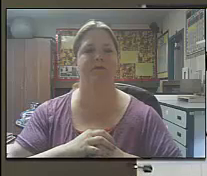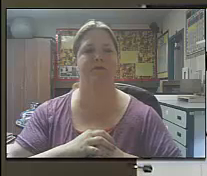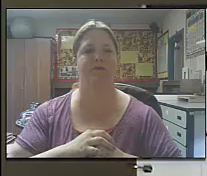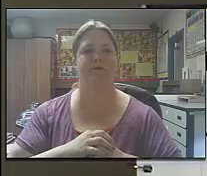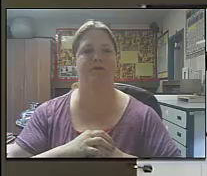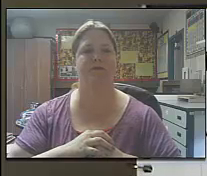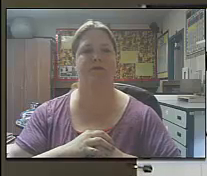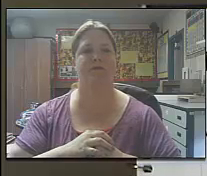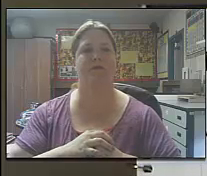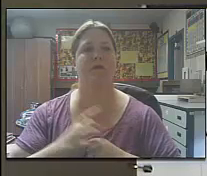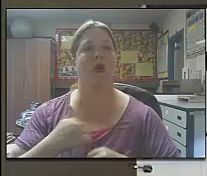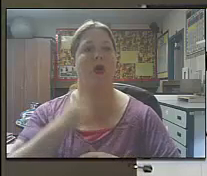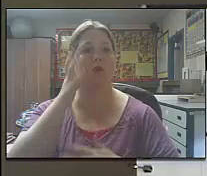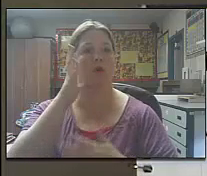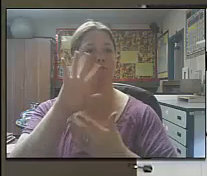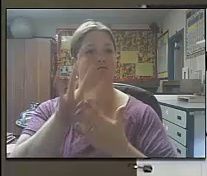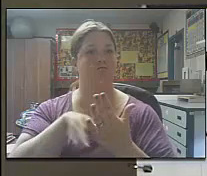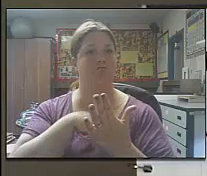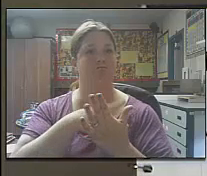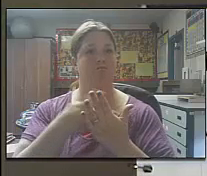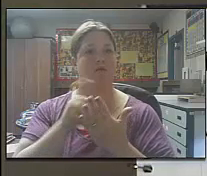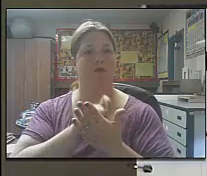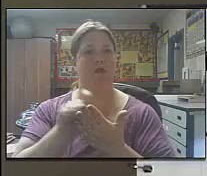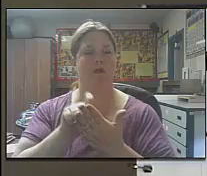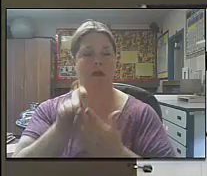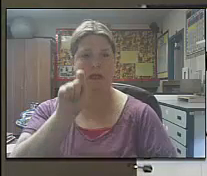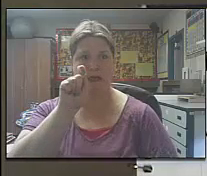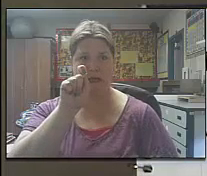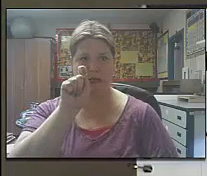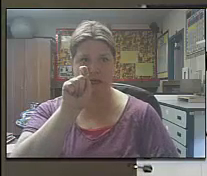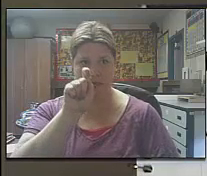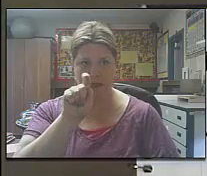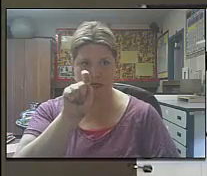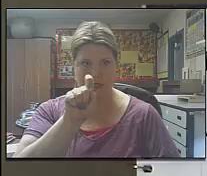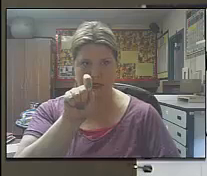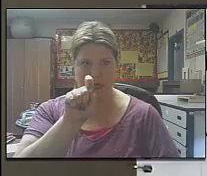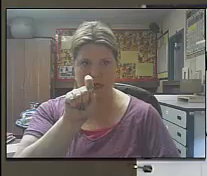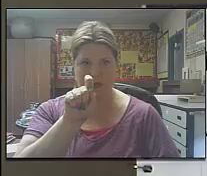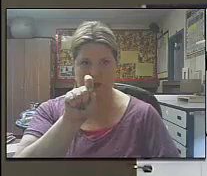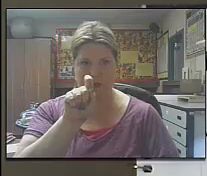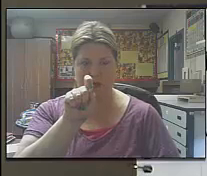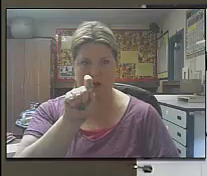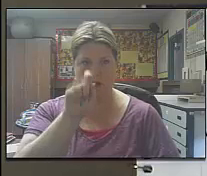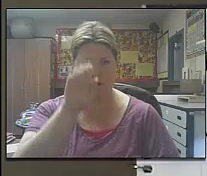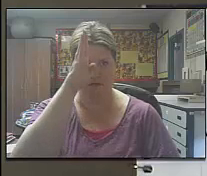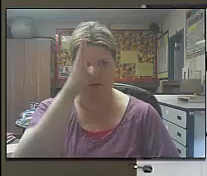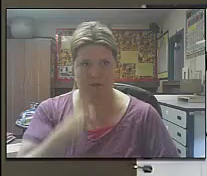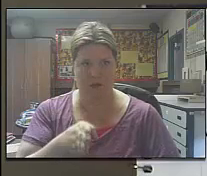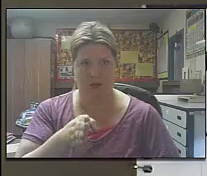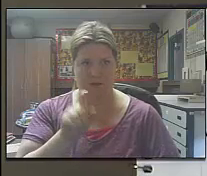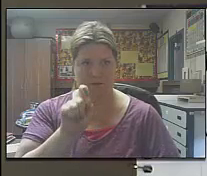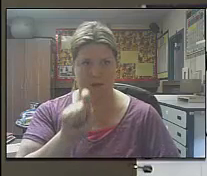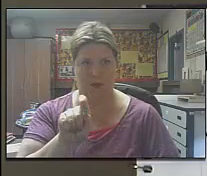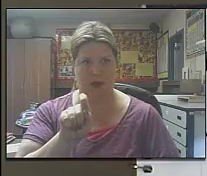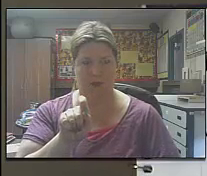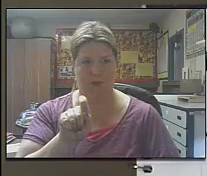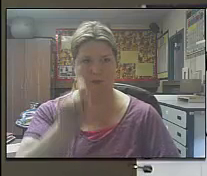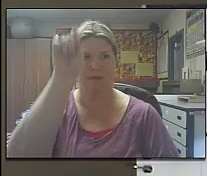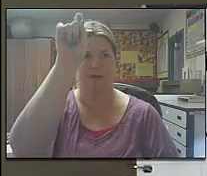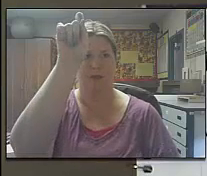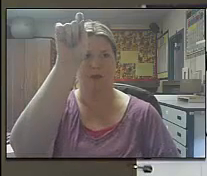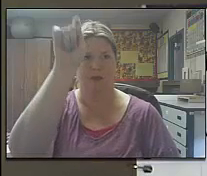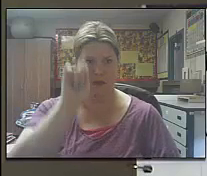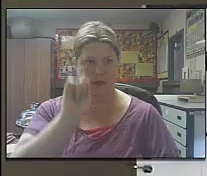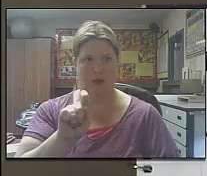I'm going to just fill in the chart. Notice here's the decimal. The decimal is going to come down no matter what. If we go